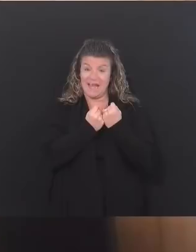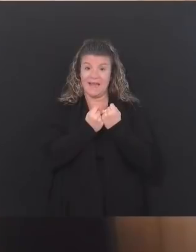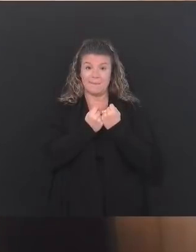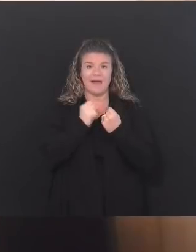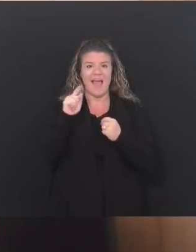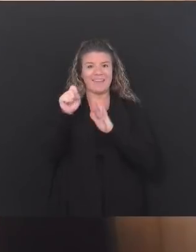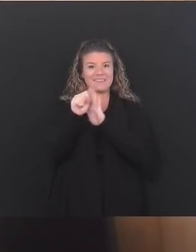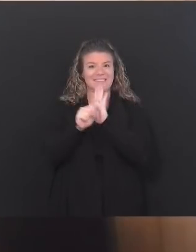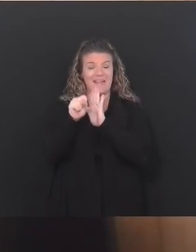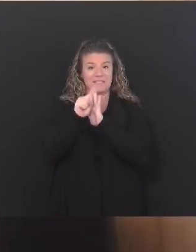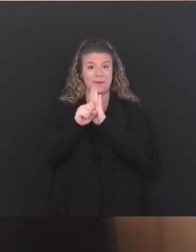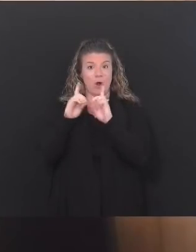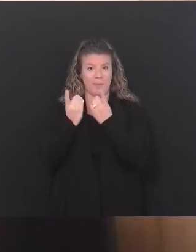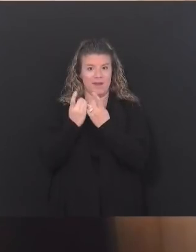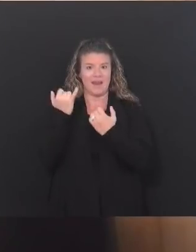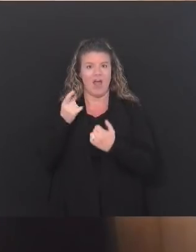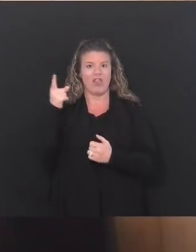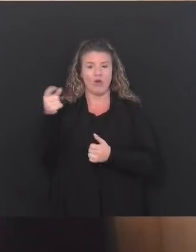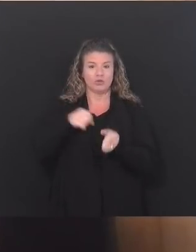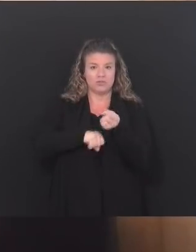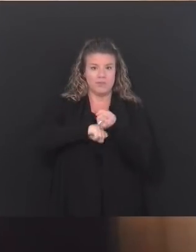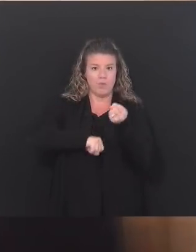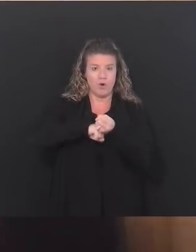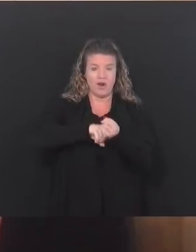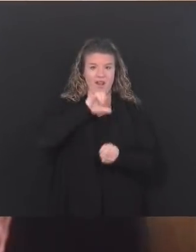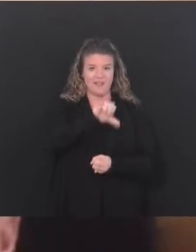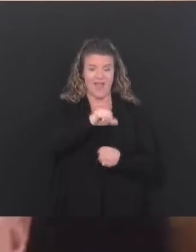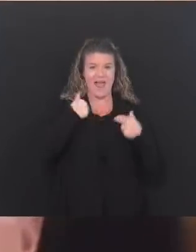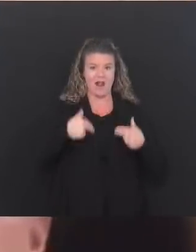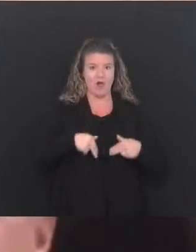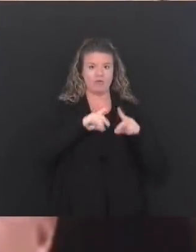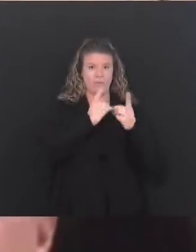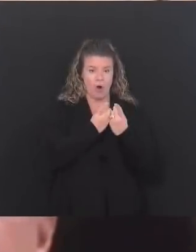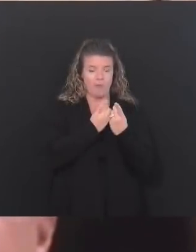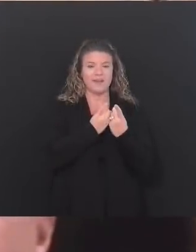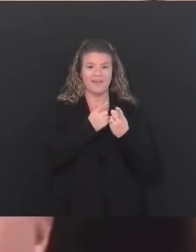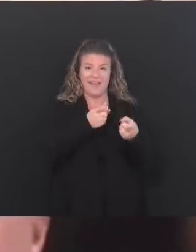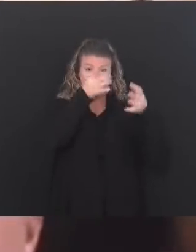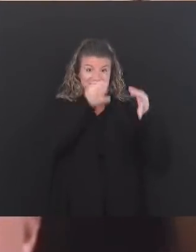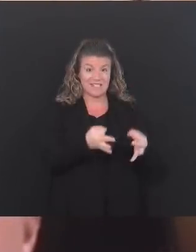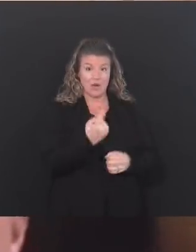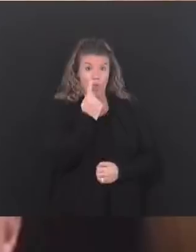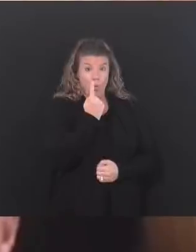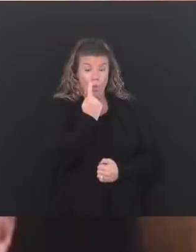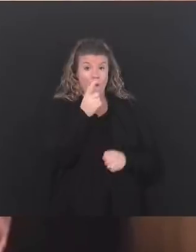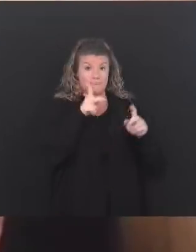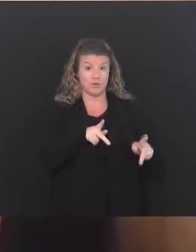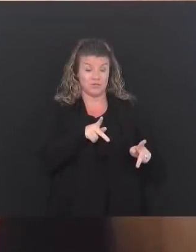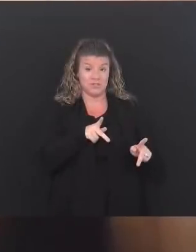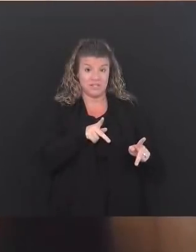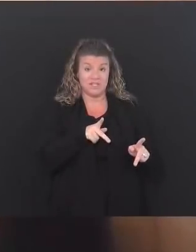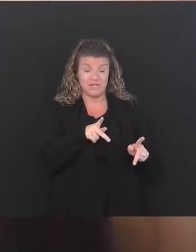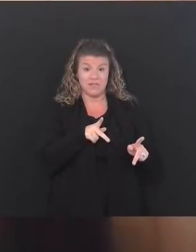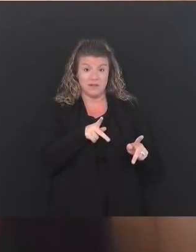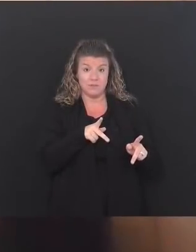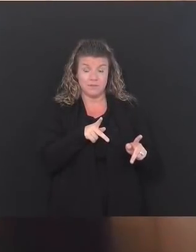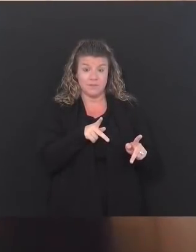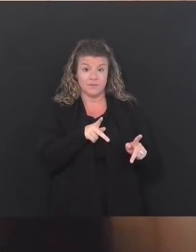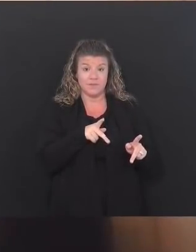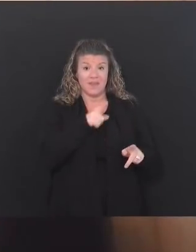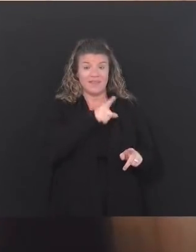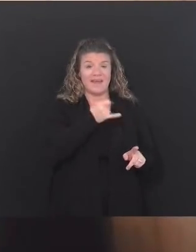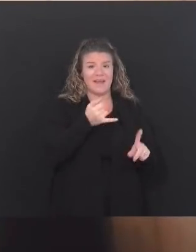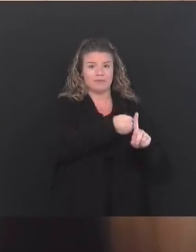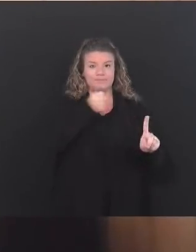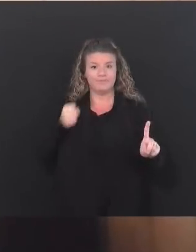state supporting the Kanawha Charleston Health Department. It was determined that one individual would need to